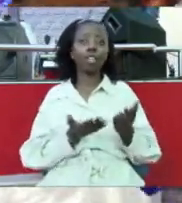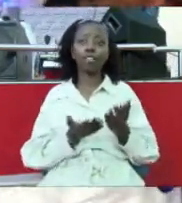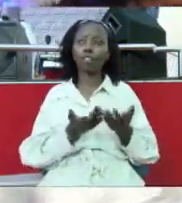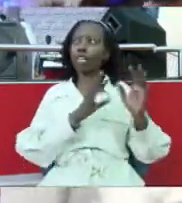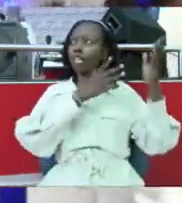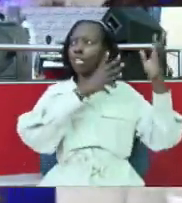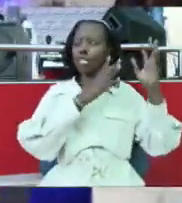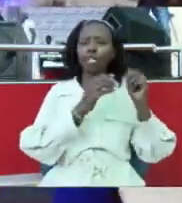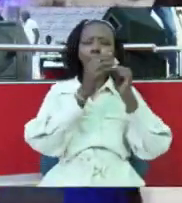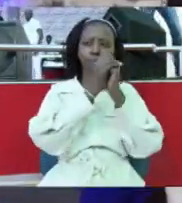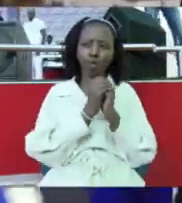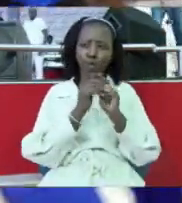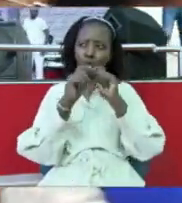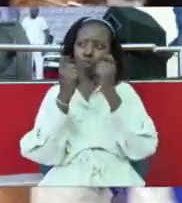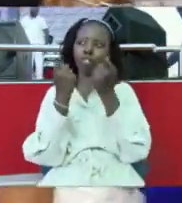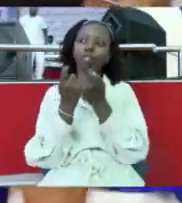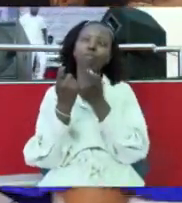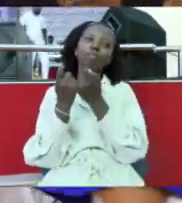worship team.